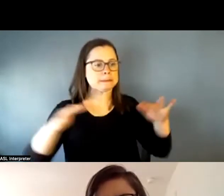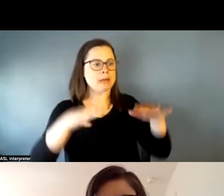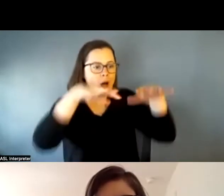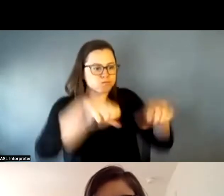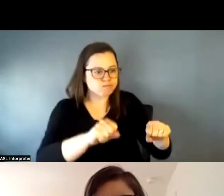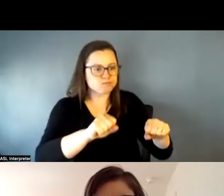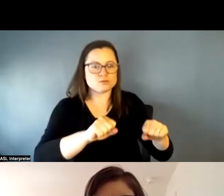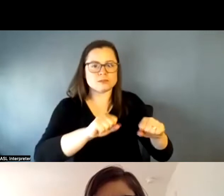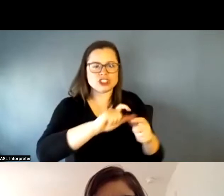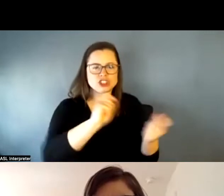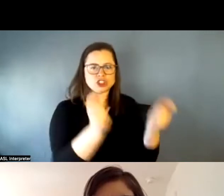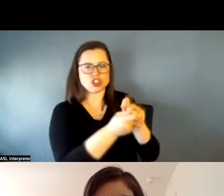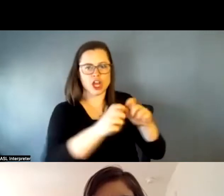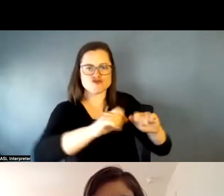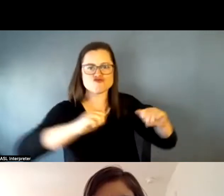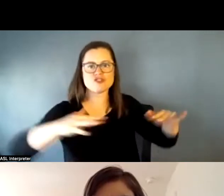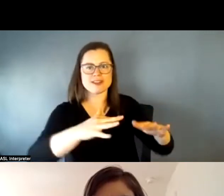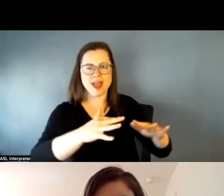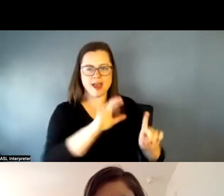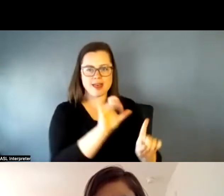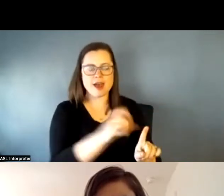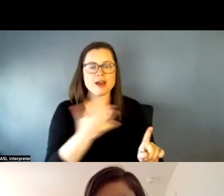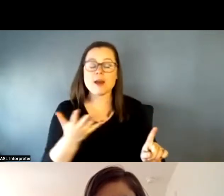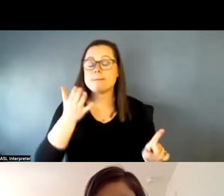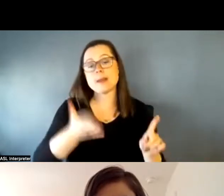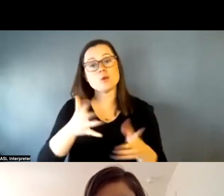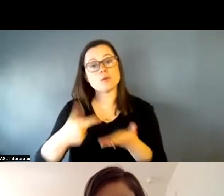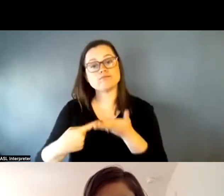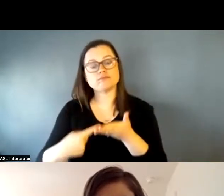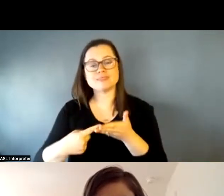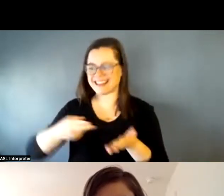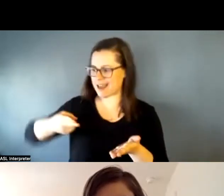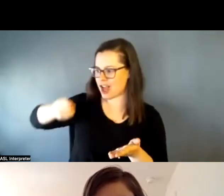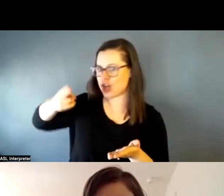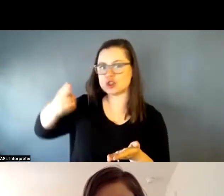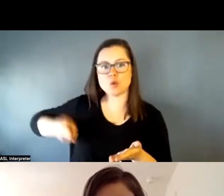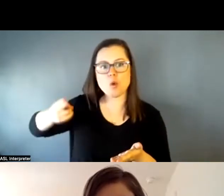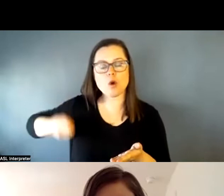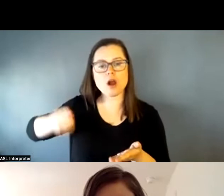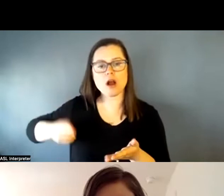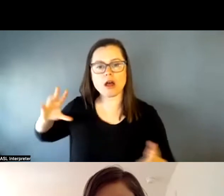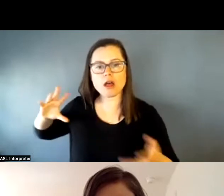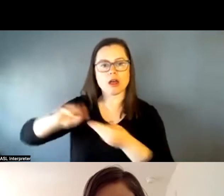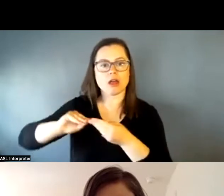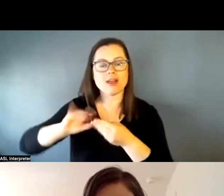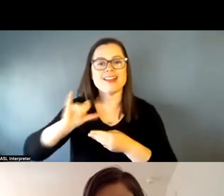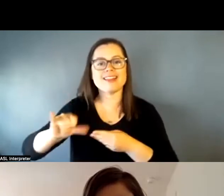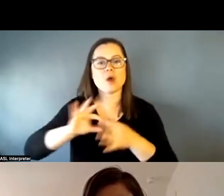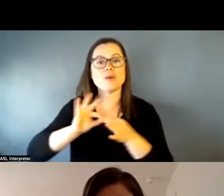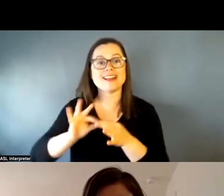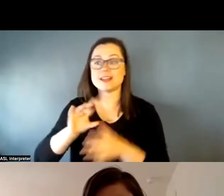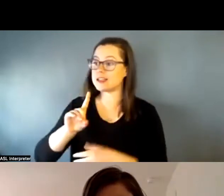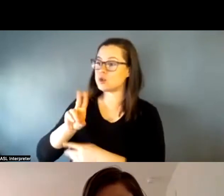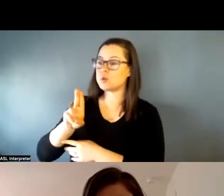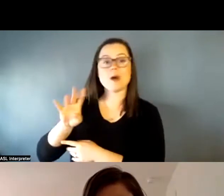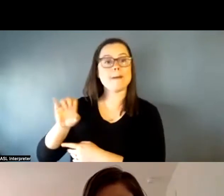land. If you want to talk a little bit about maybe the historical sort of relationships that the Duwamish has had with the land and